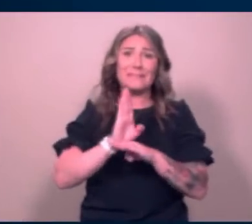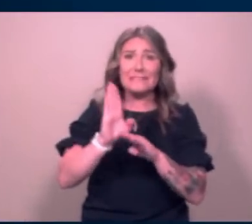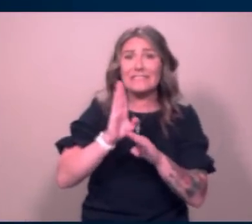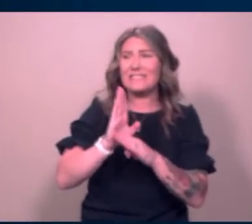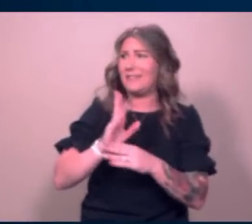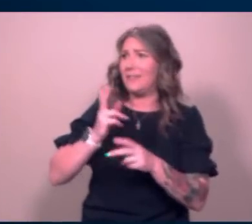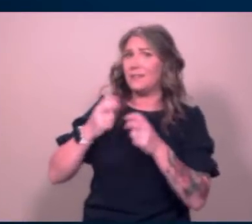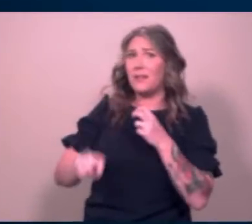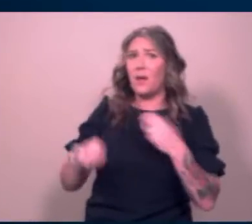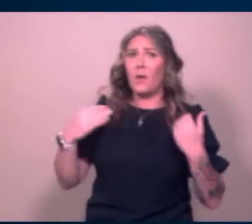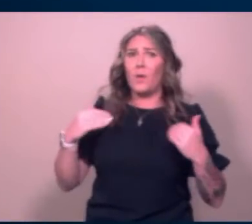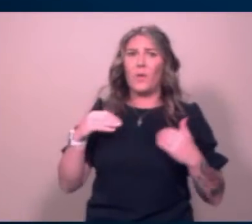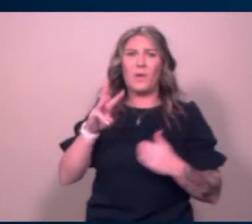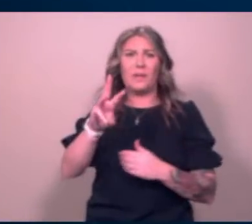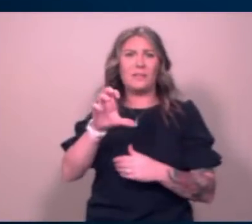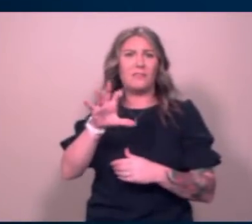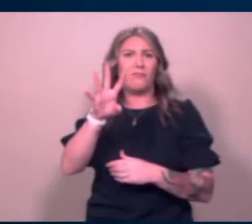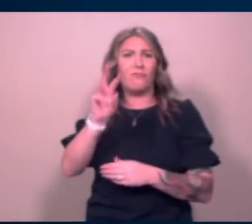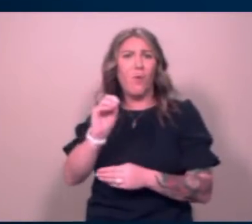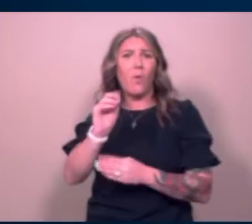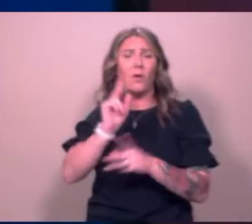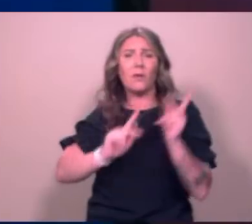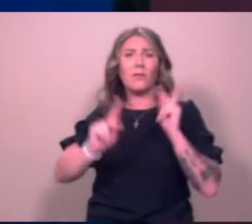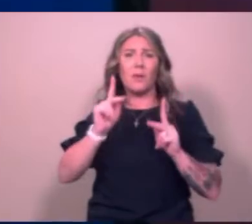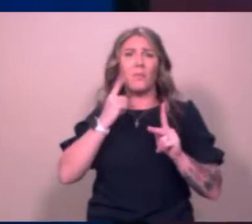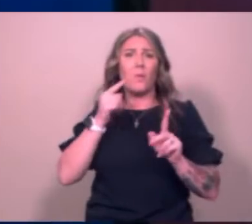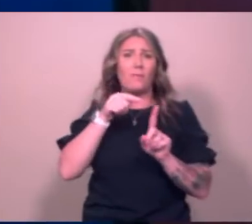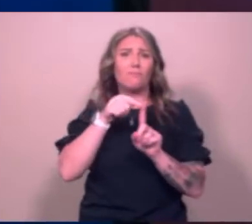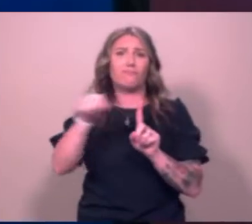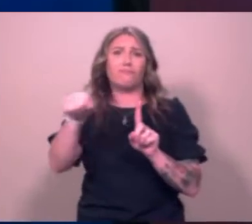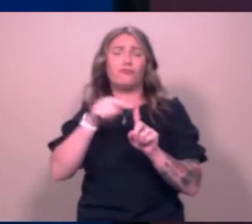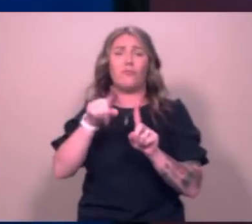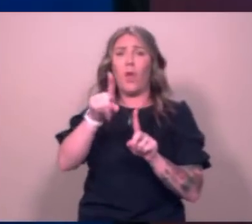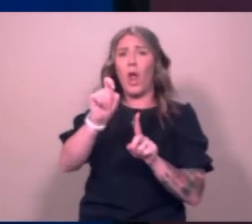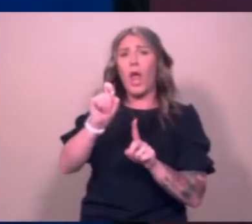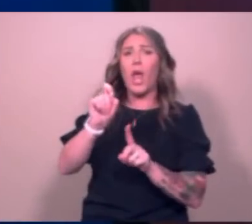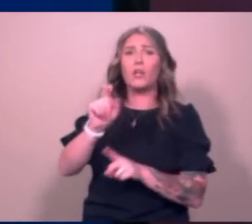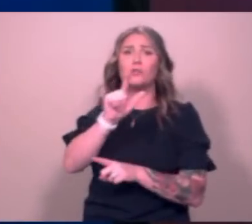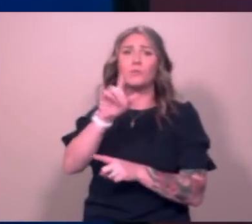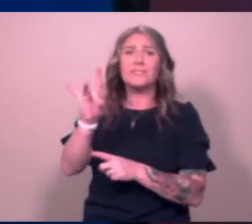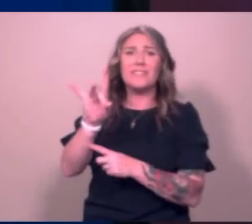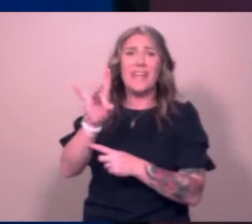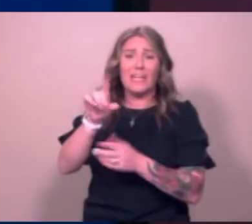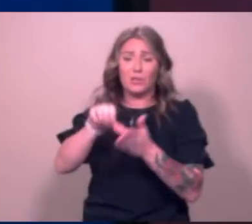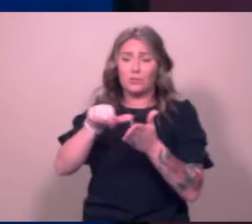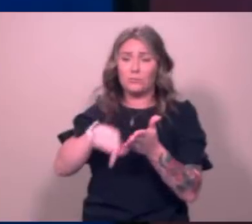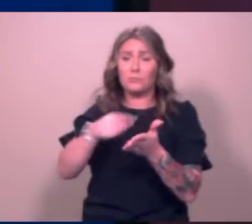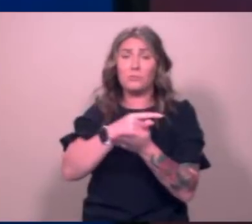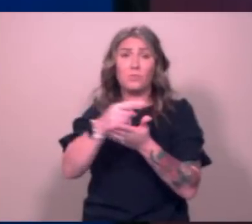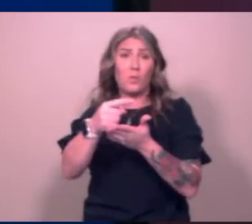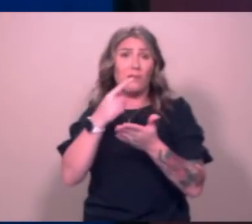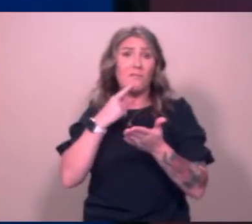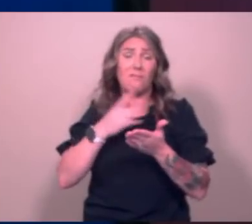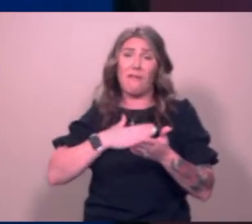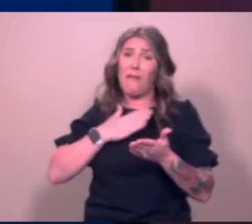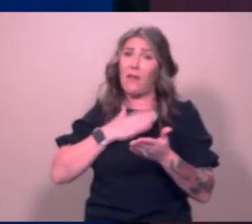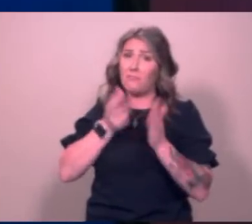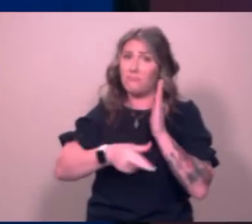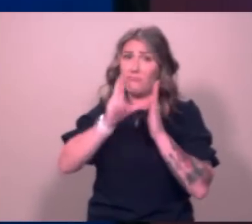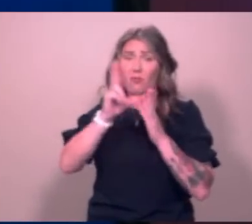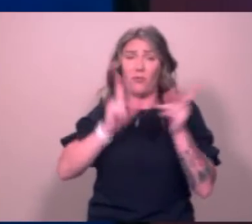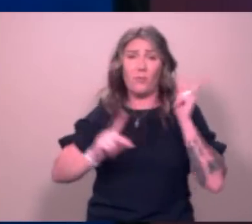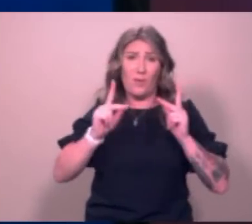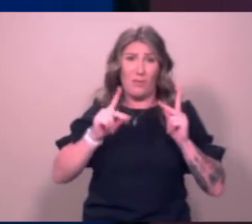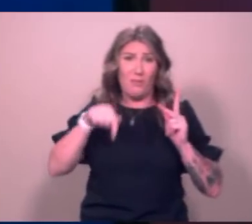it? You know, with our 640 folks out, we have now deferred 128 surgeries this week. I'd be happy to ever go over that list with folks,